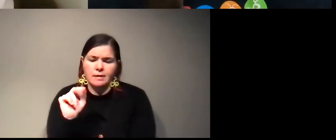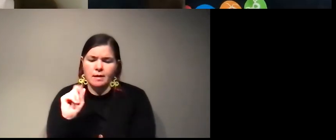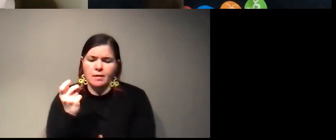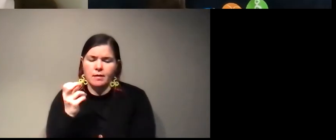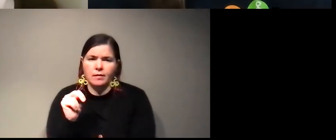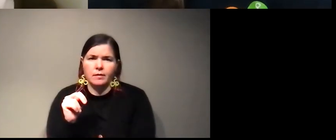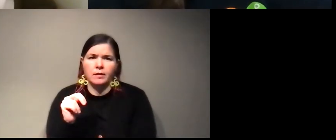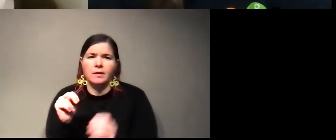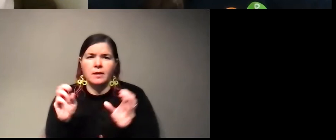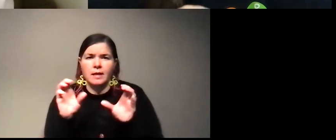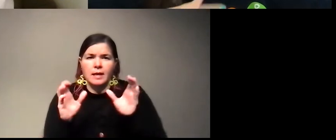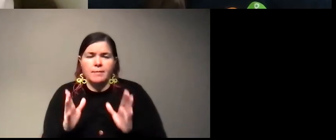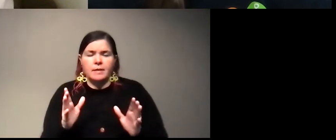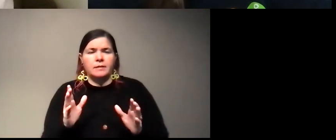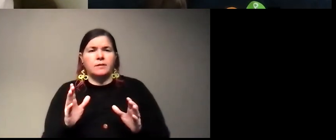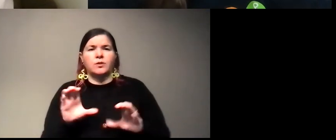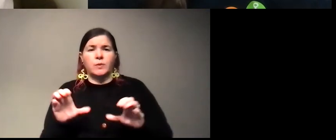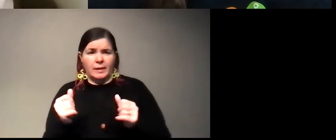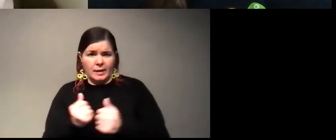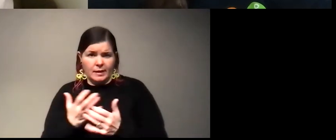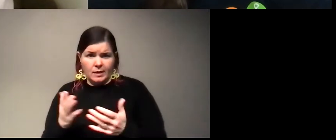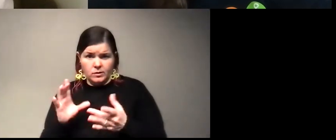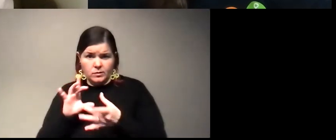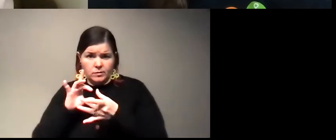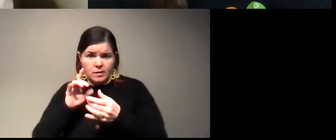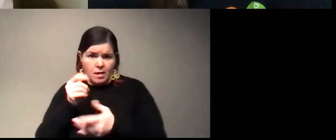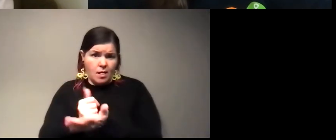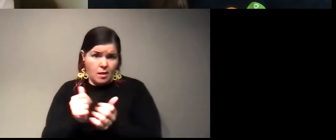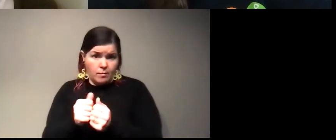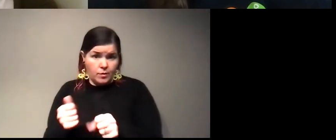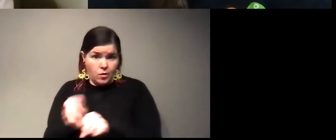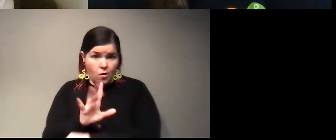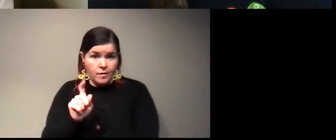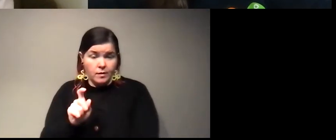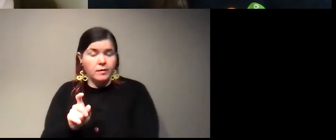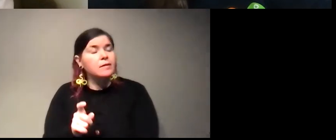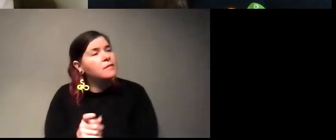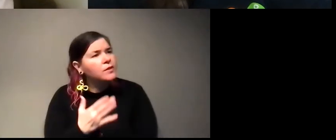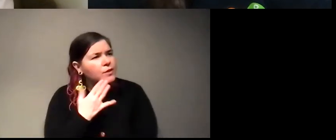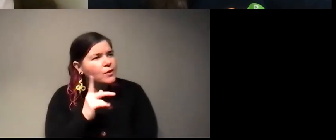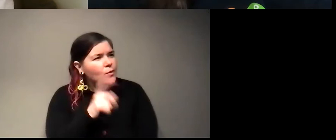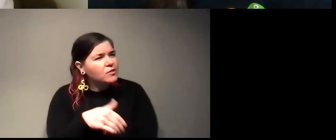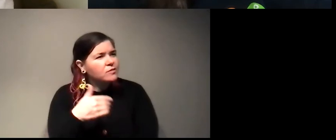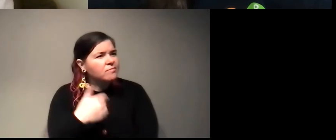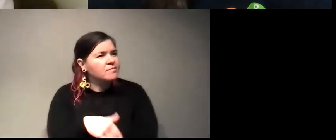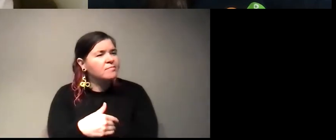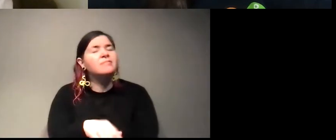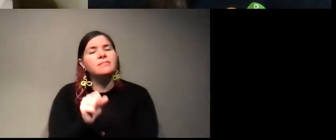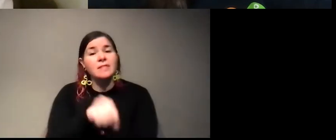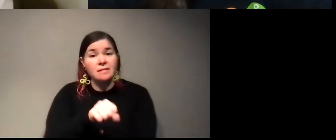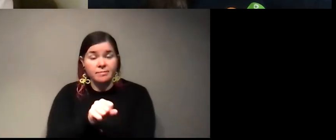Are chemists doing anything to help with COVID? That's a great question. So